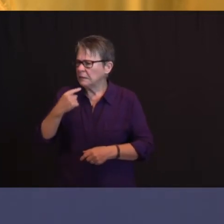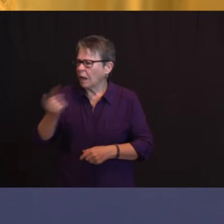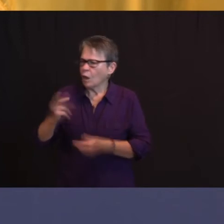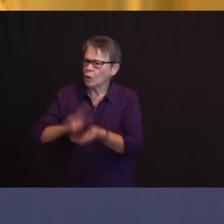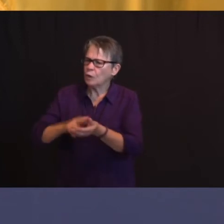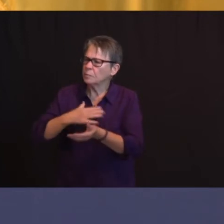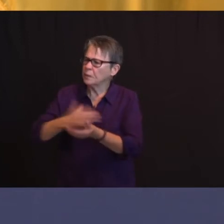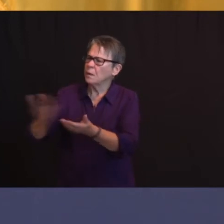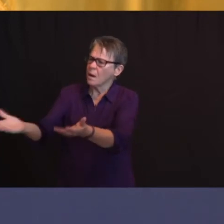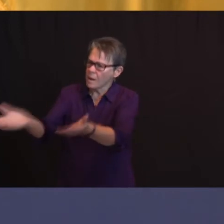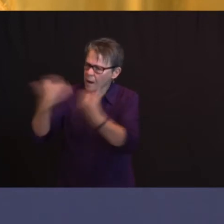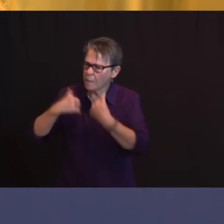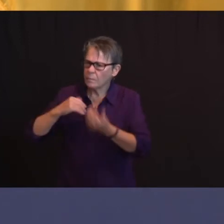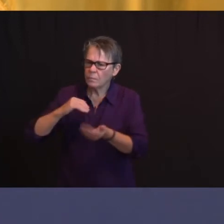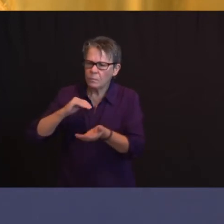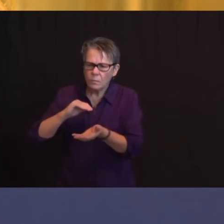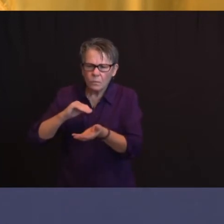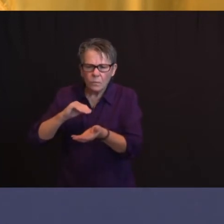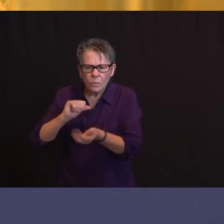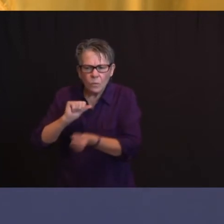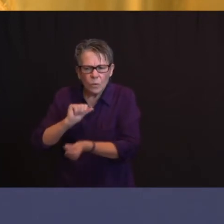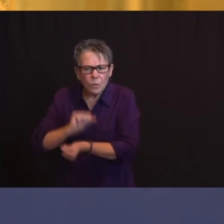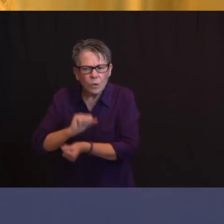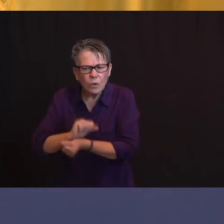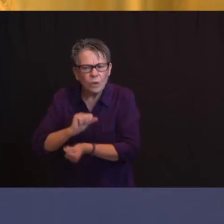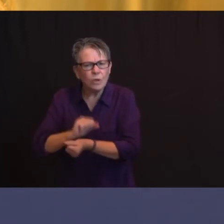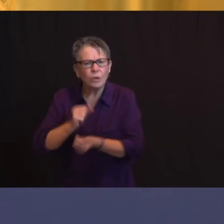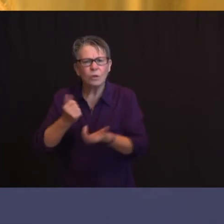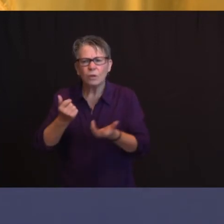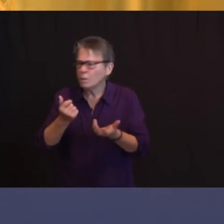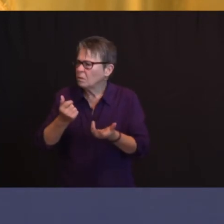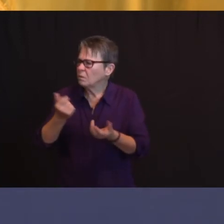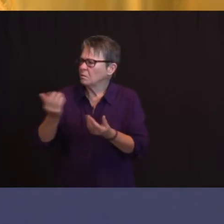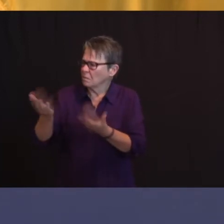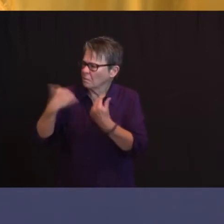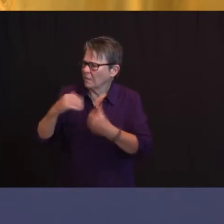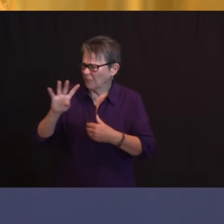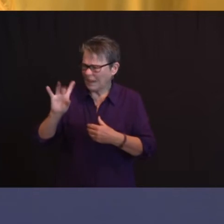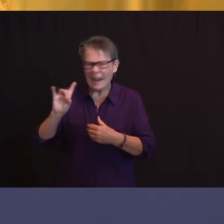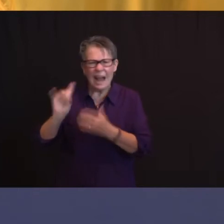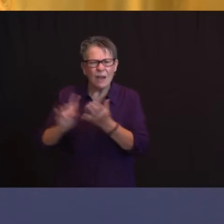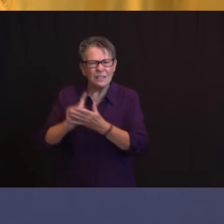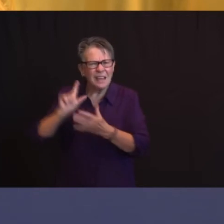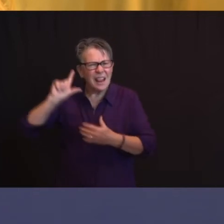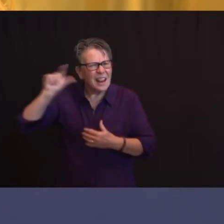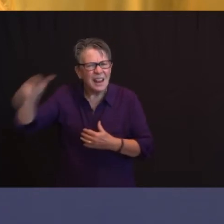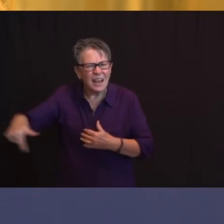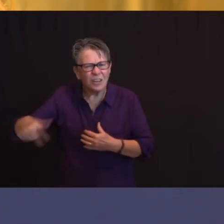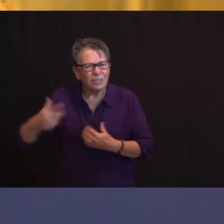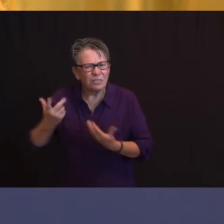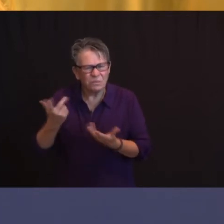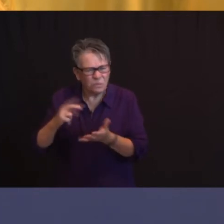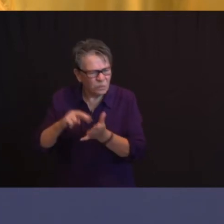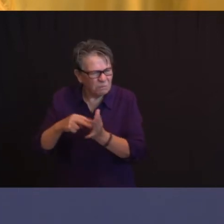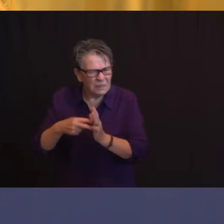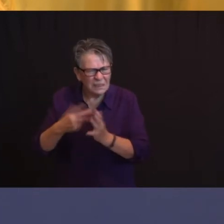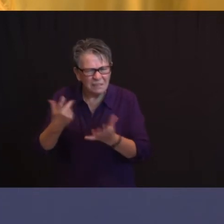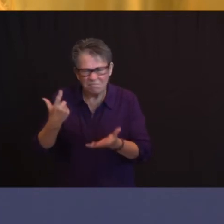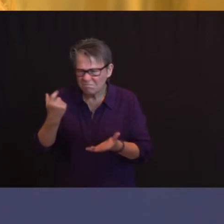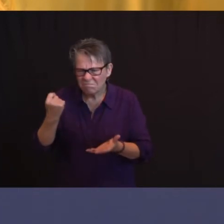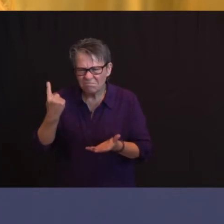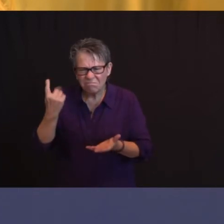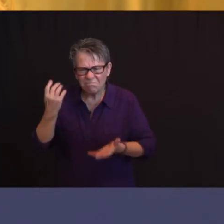with the Department of Health over this staffing policy. Are you aware of this policy, and what is your reaction? Regarding the election, at one point you said you wanted half